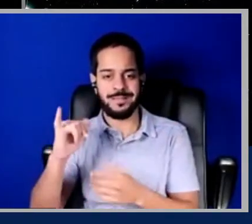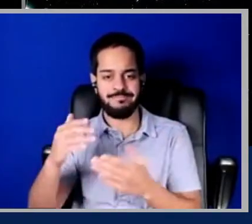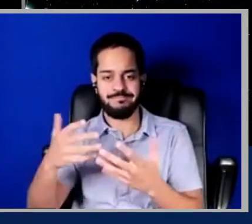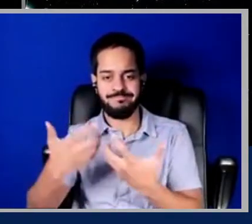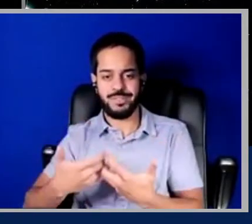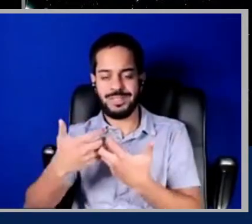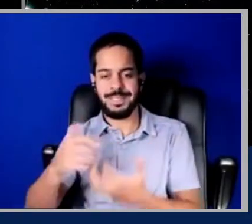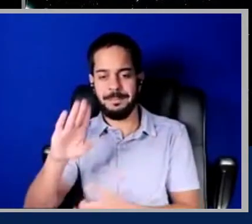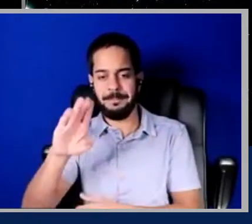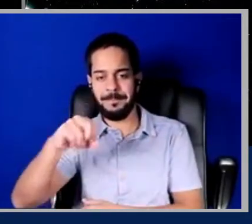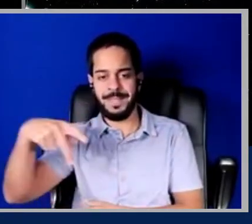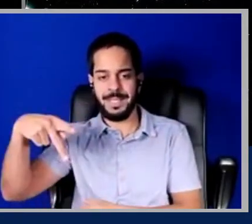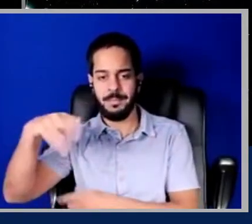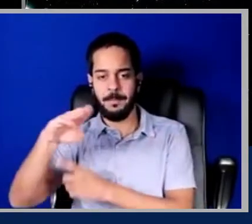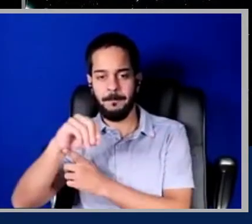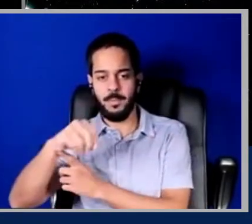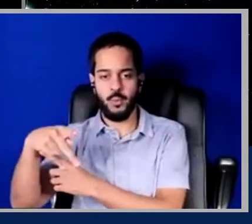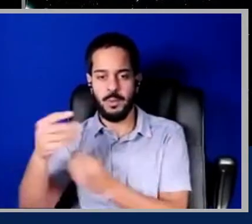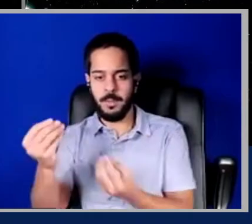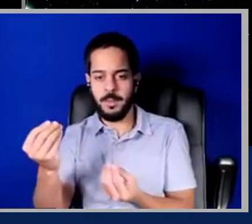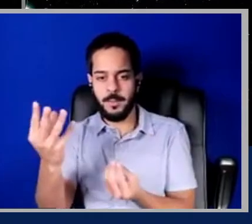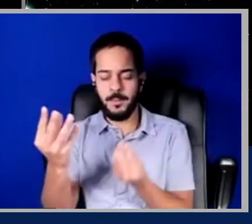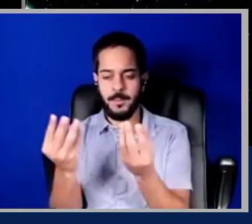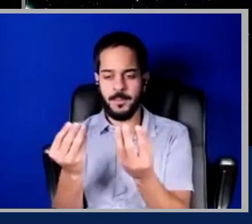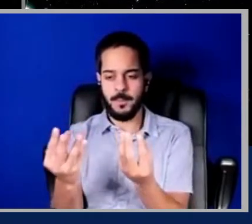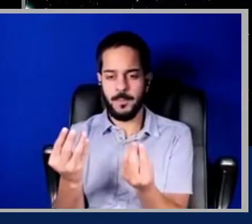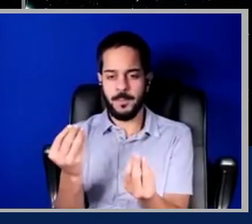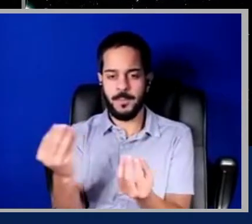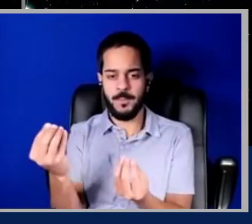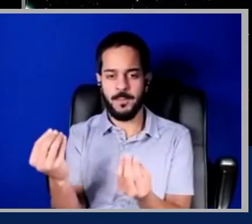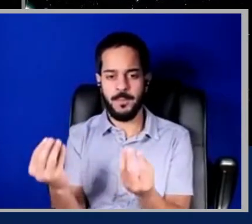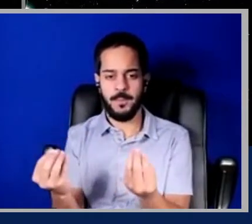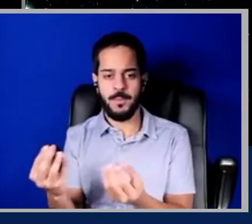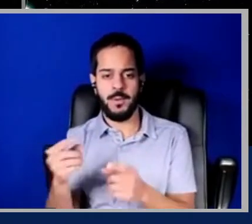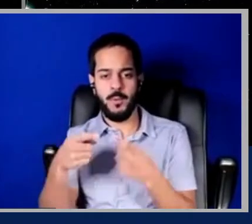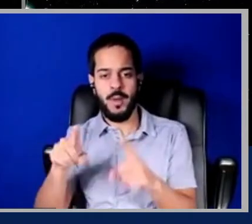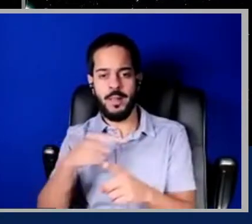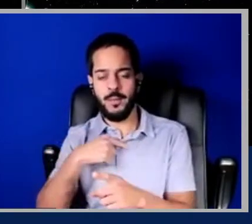light, and then that synthesized sound as you're scaling across